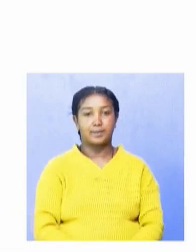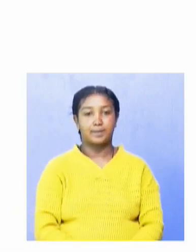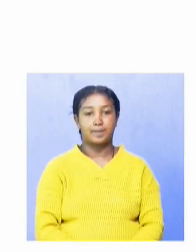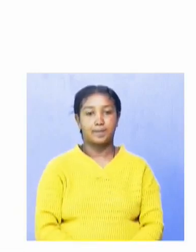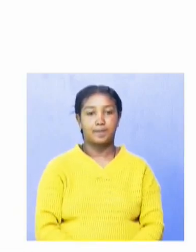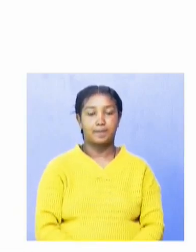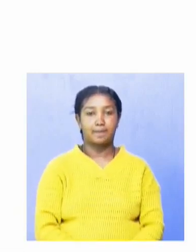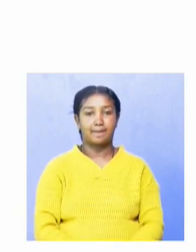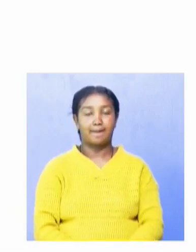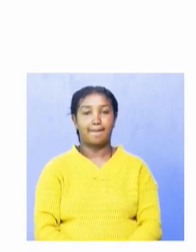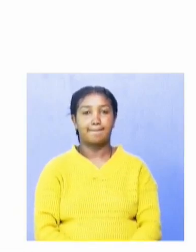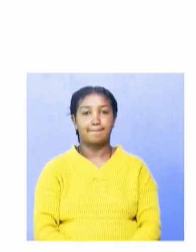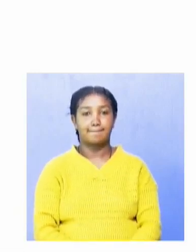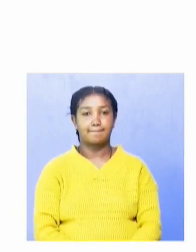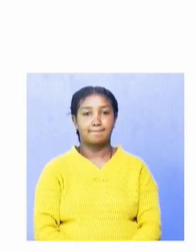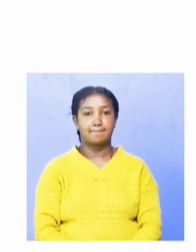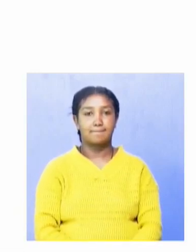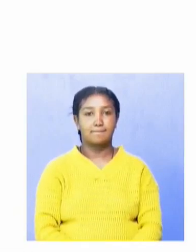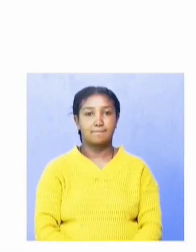1.